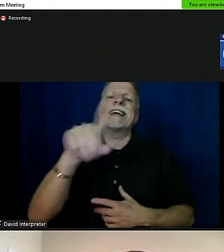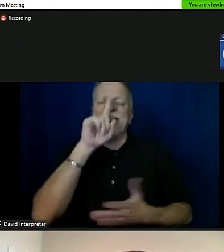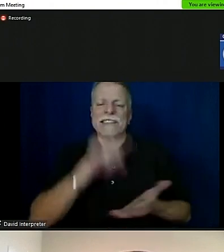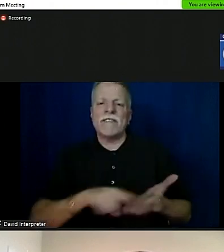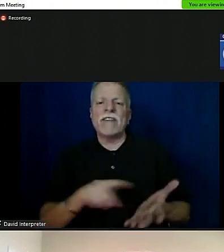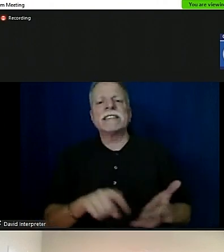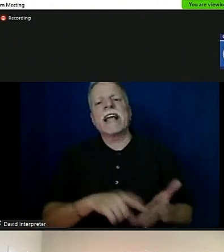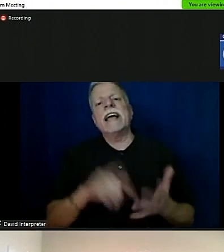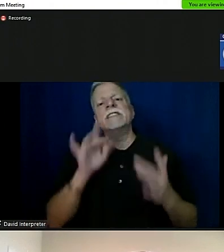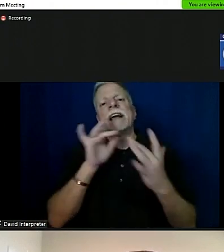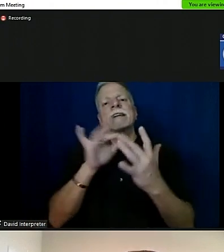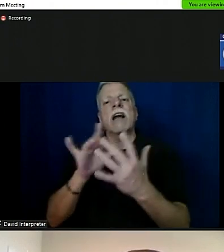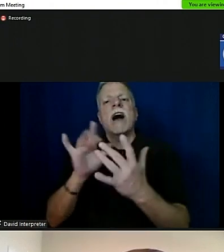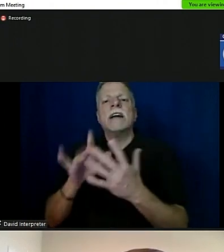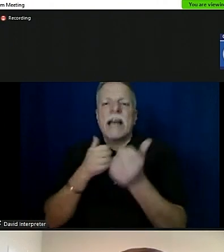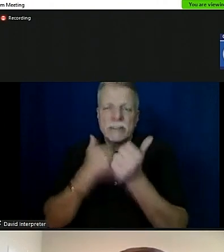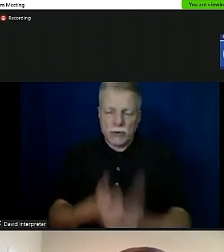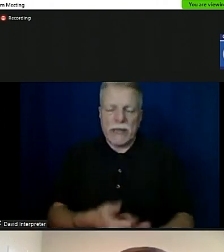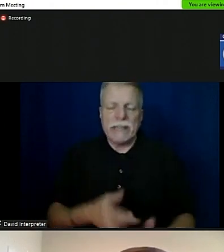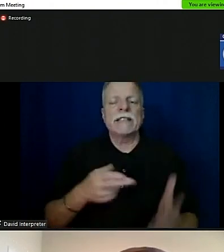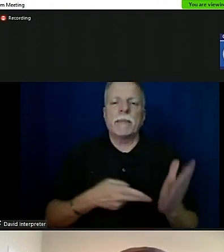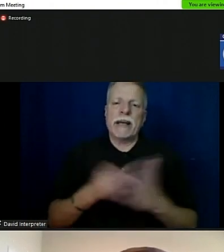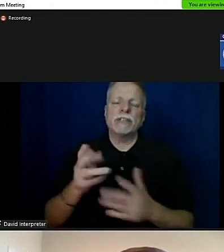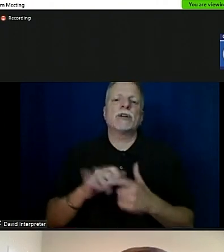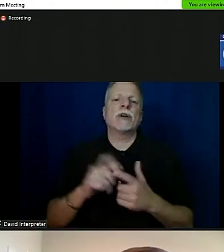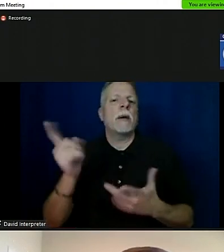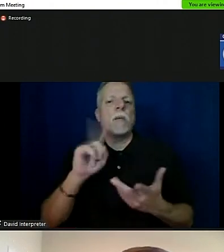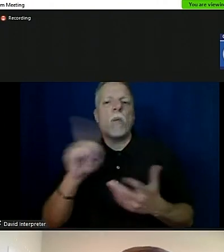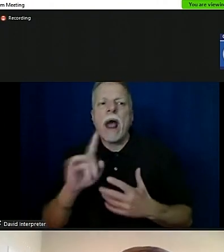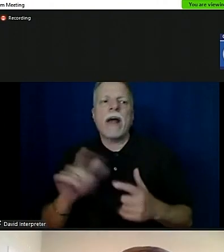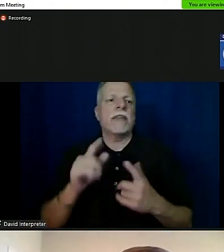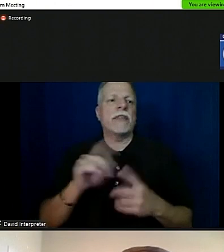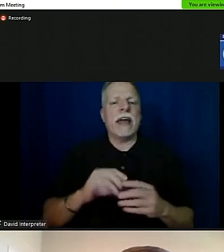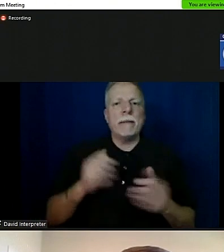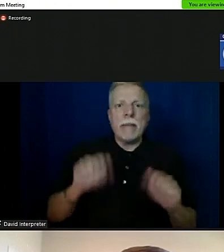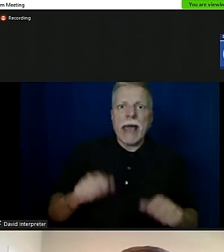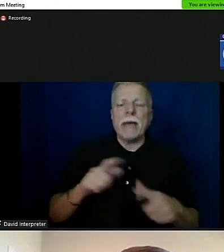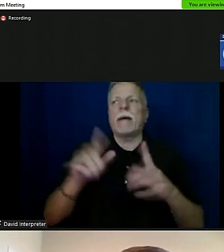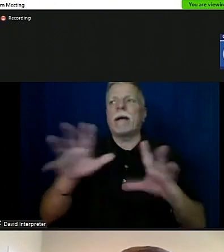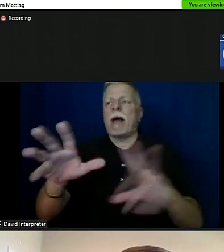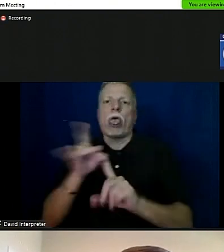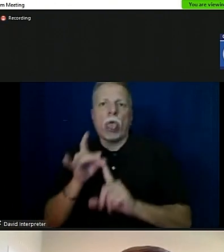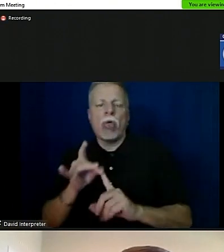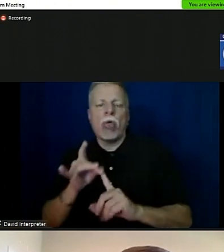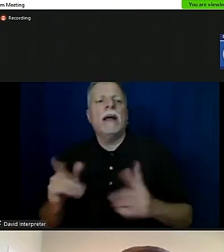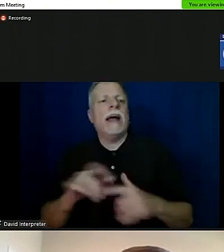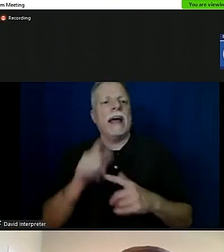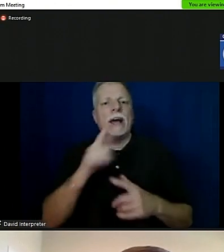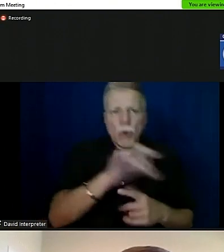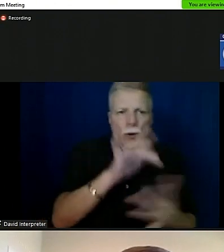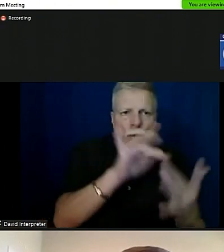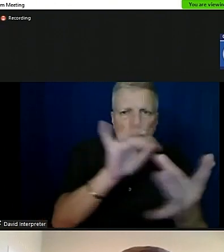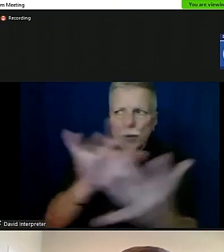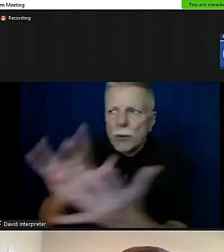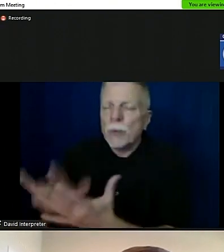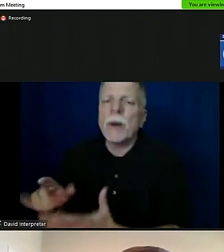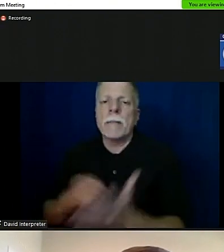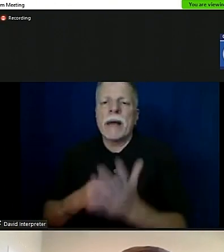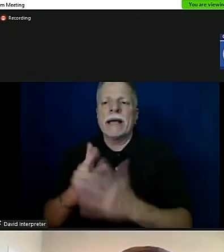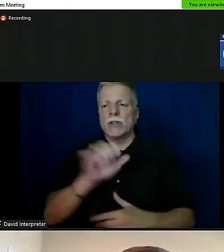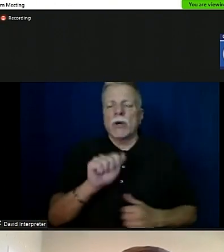we have the ability to identify where they may have potentially been exposed and who all of their contacts were to make sure that those individuals